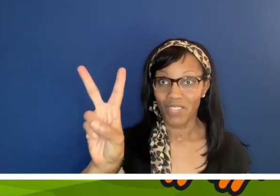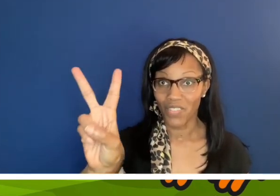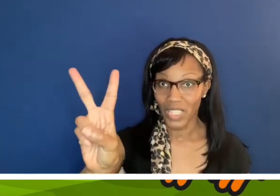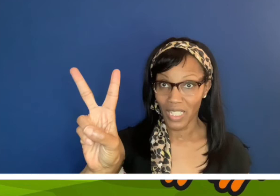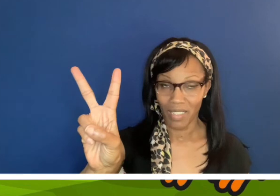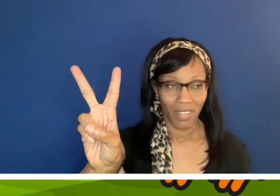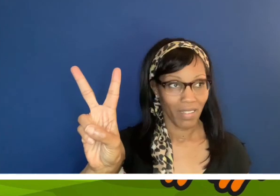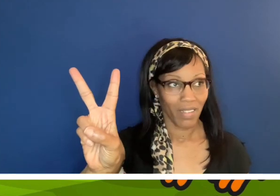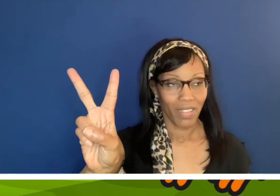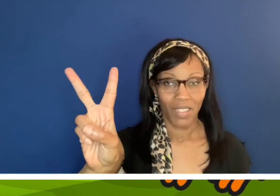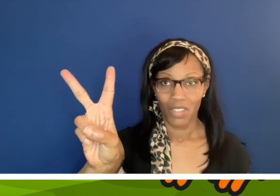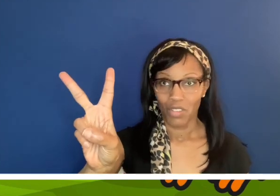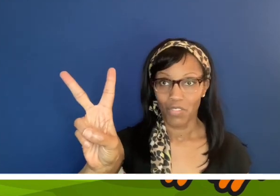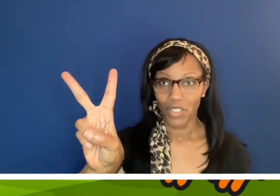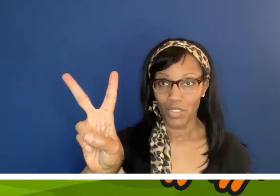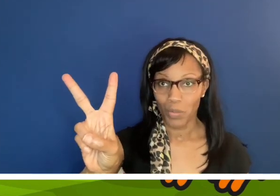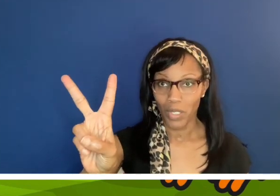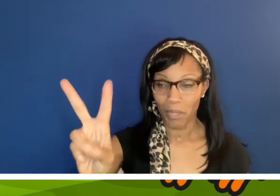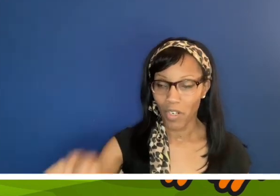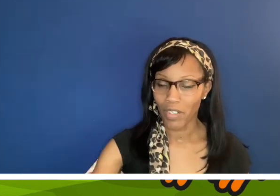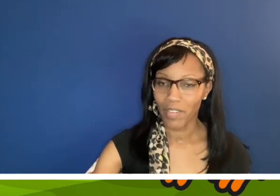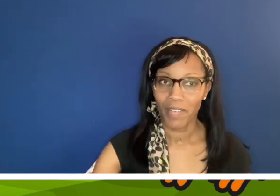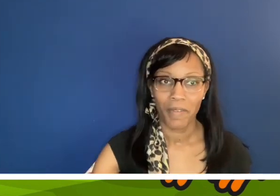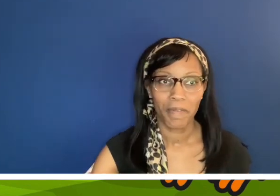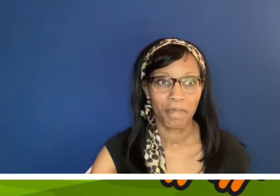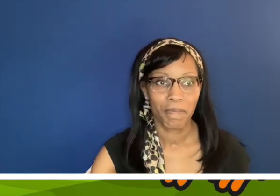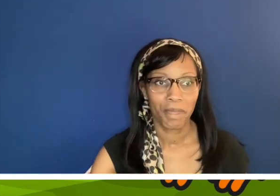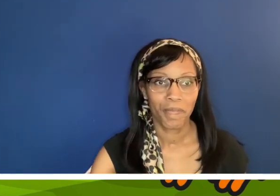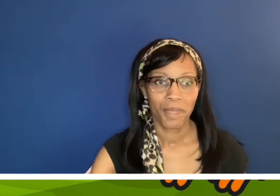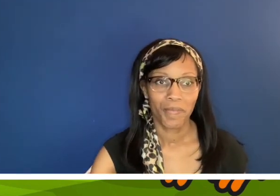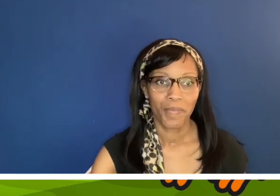This is V. 2 fingers spread apart.